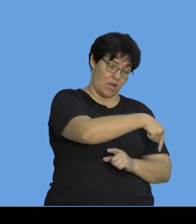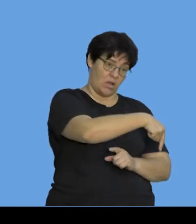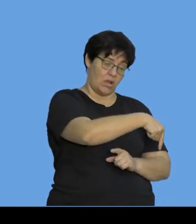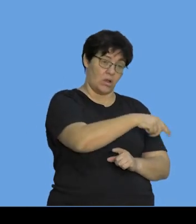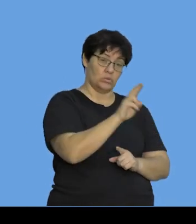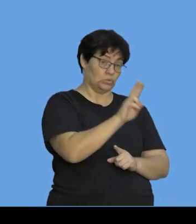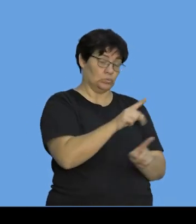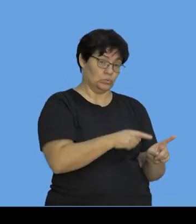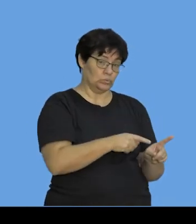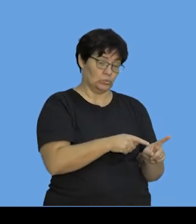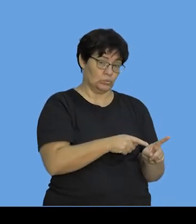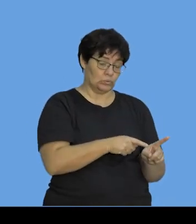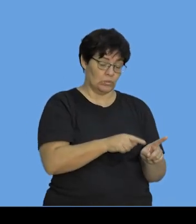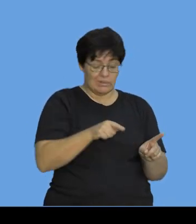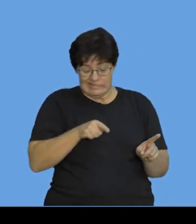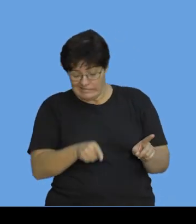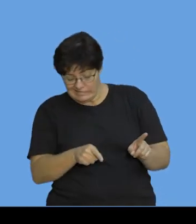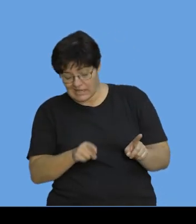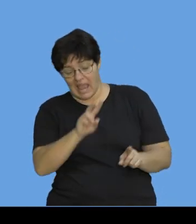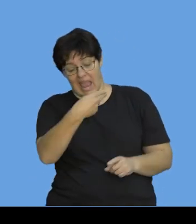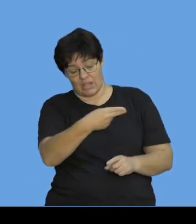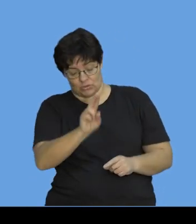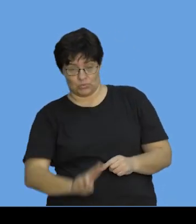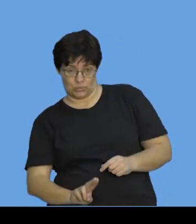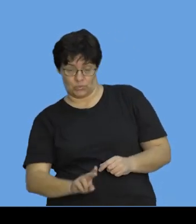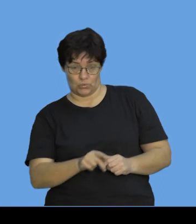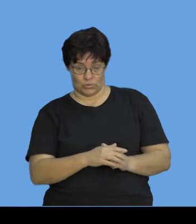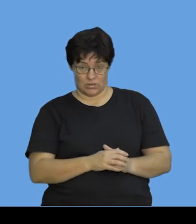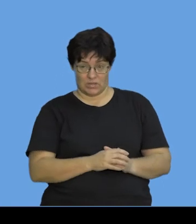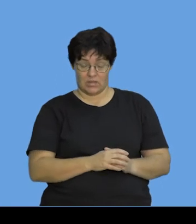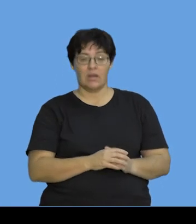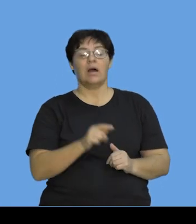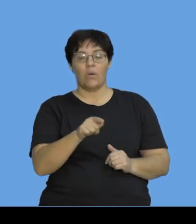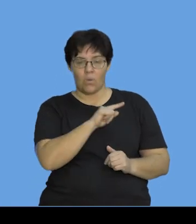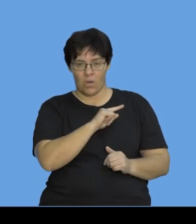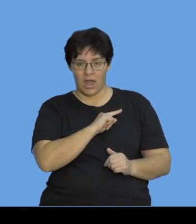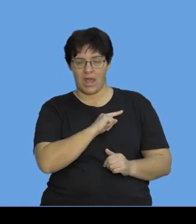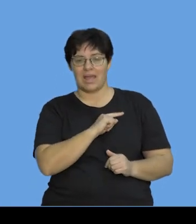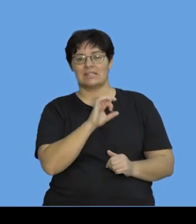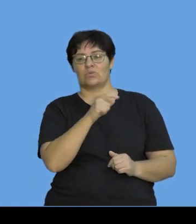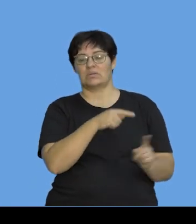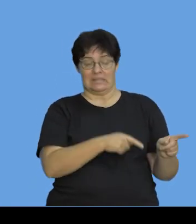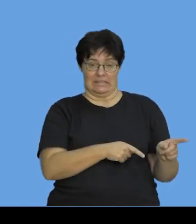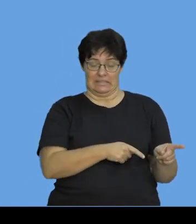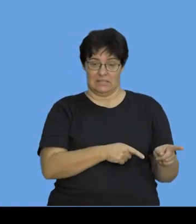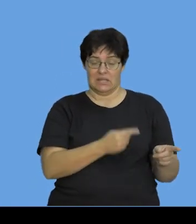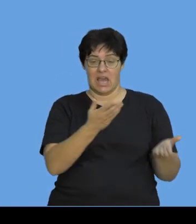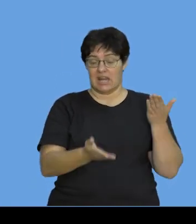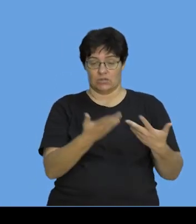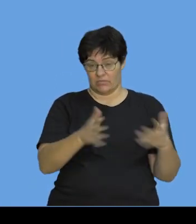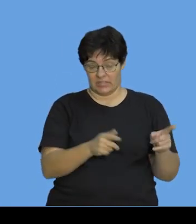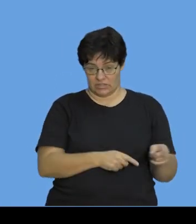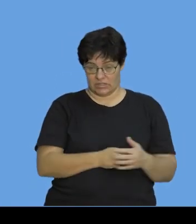is the stoichiometric ratio, because the coefficients, they simply give us the stoichiometric ratio in which they react. So the mass is equals